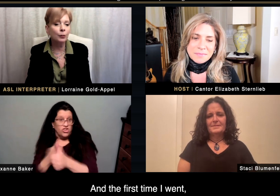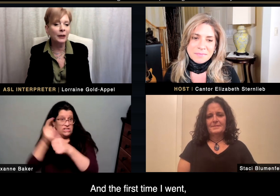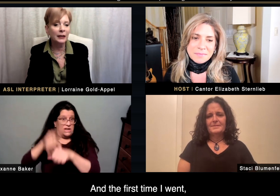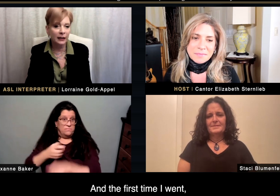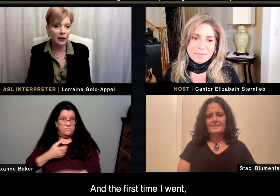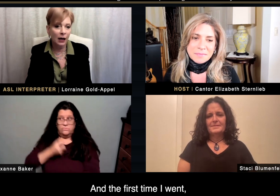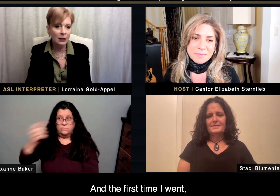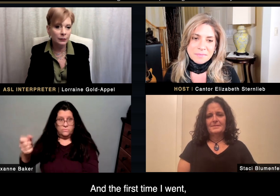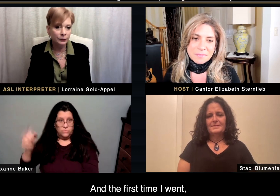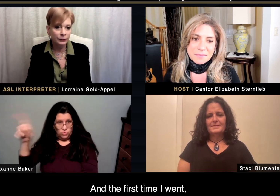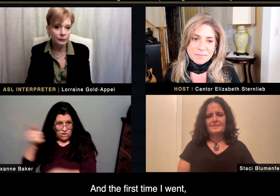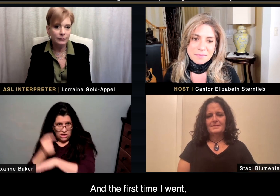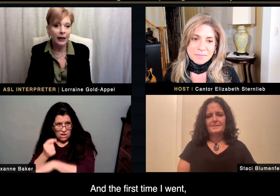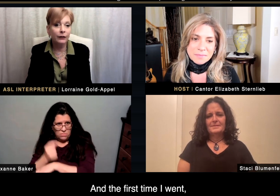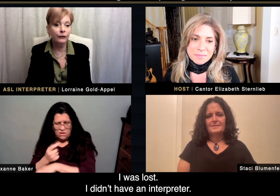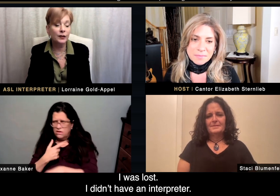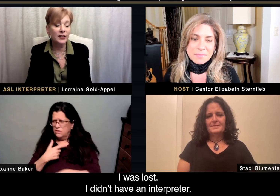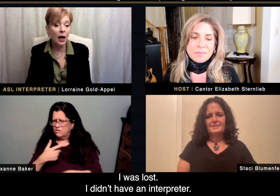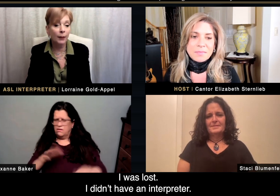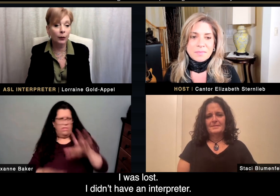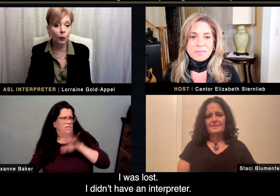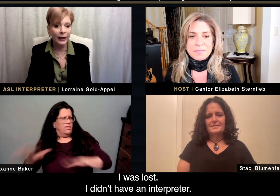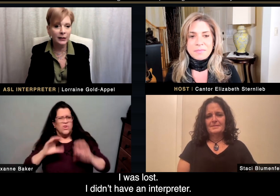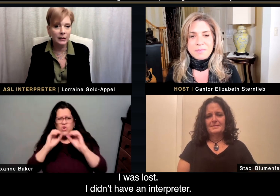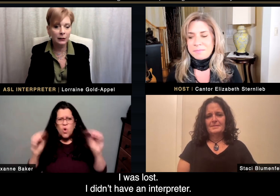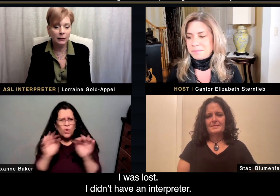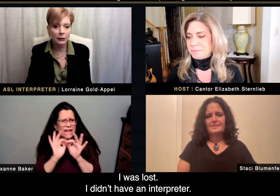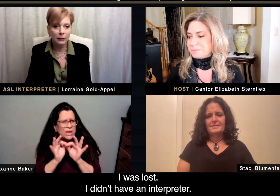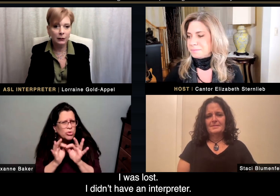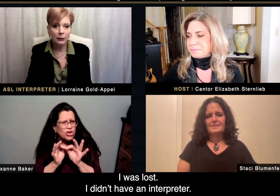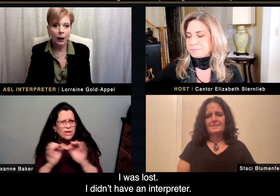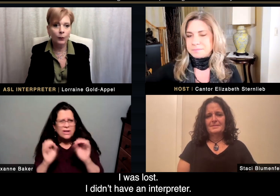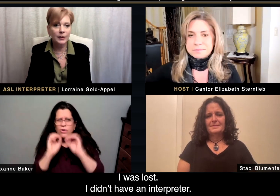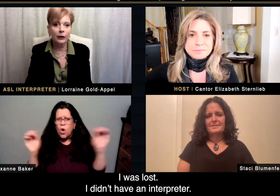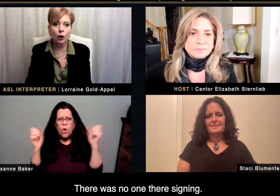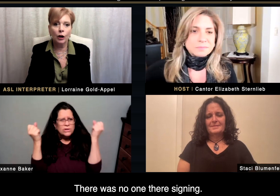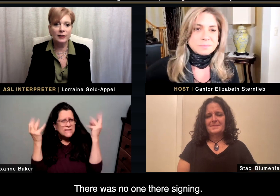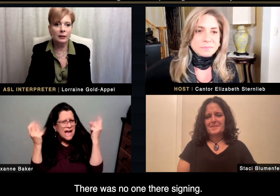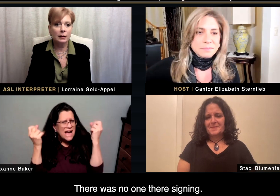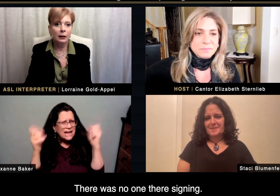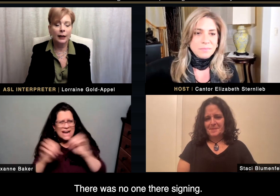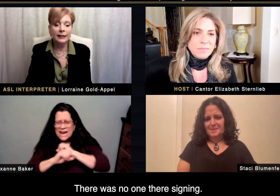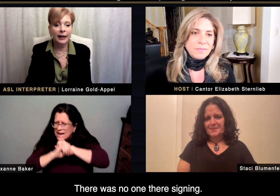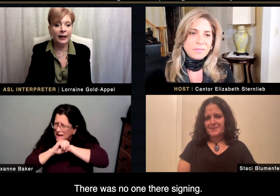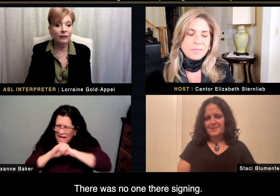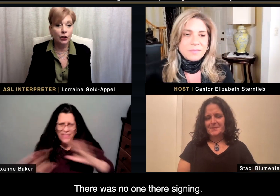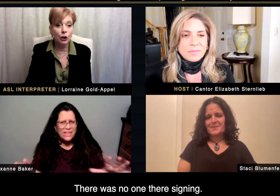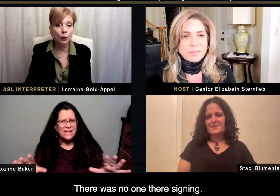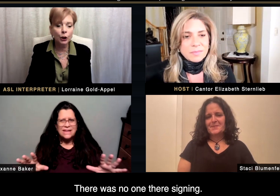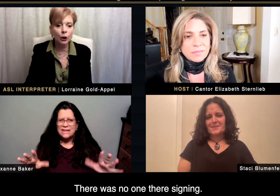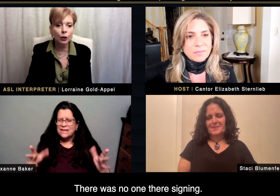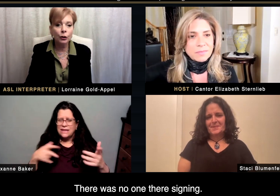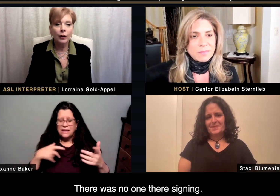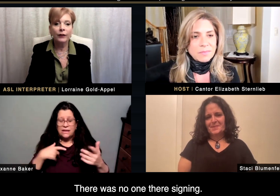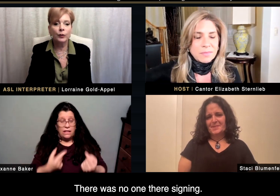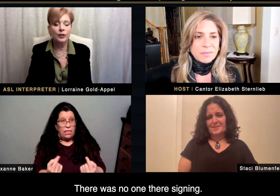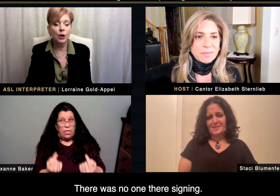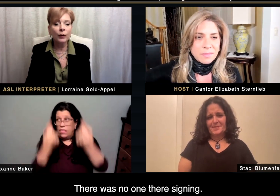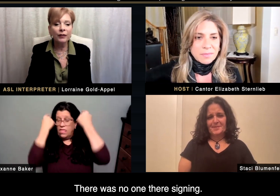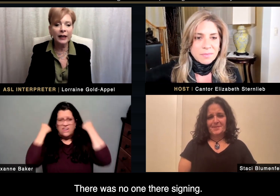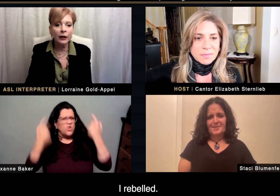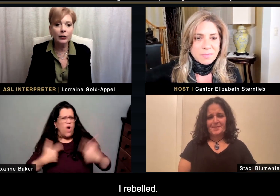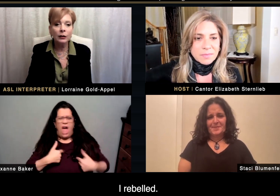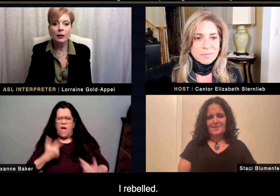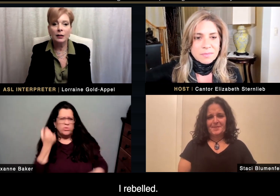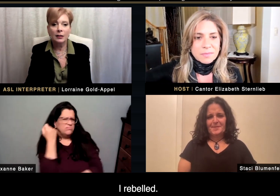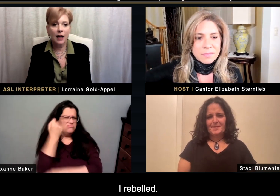They took me to synagogue, and the first time I went, I was at a loss. I did not have an interpreter. There was no